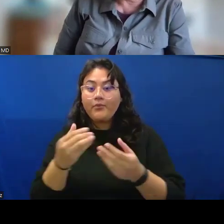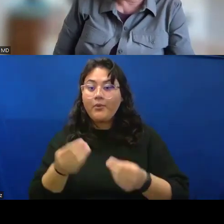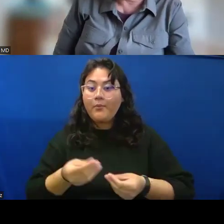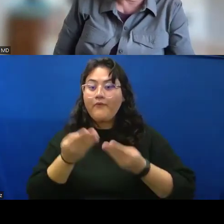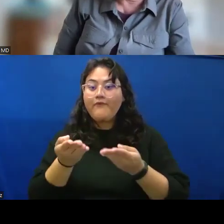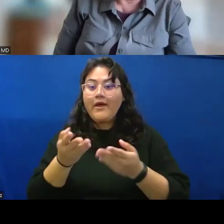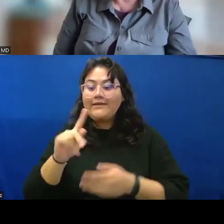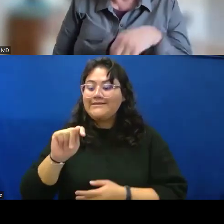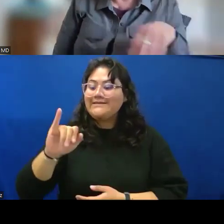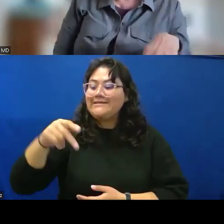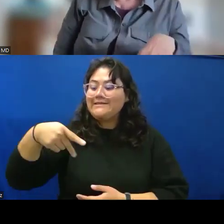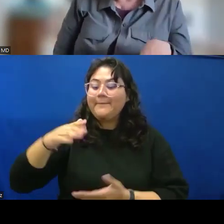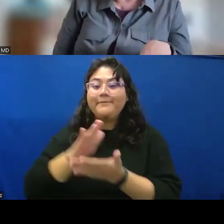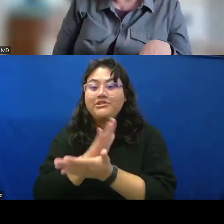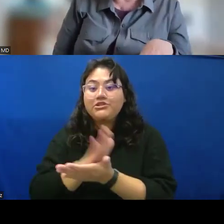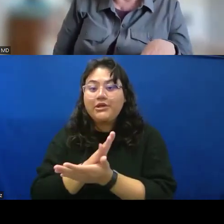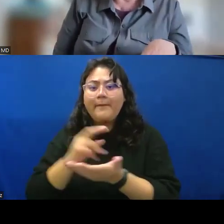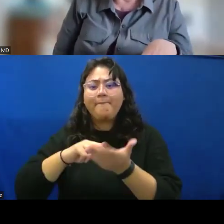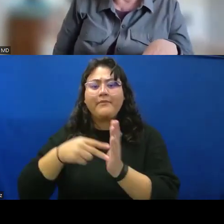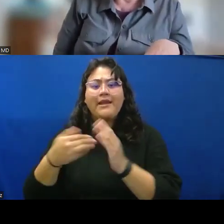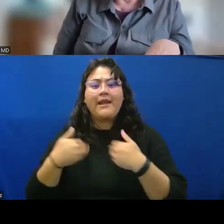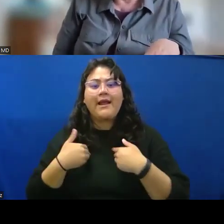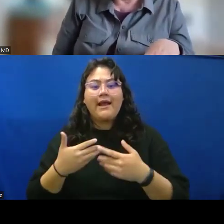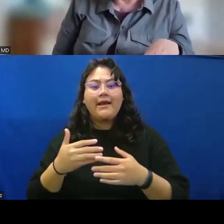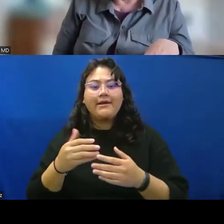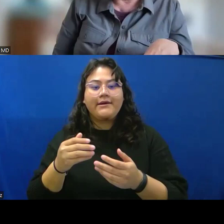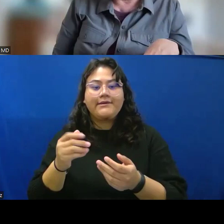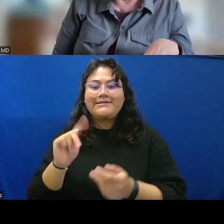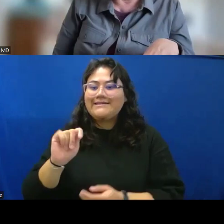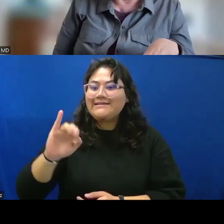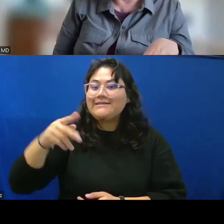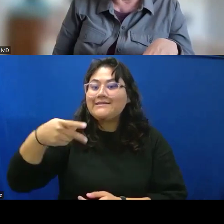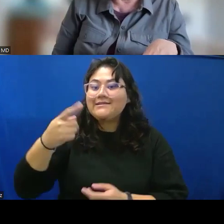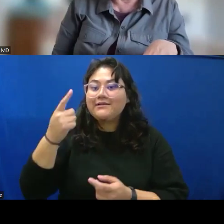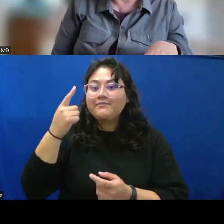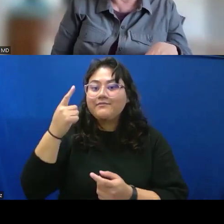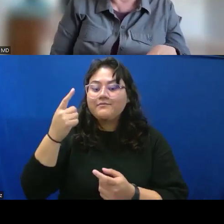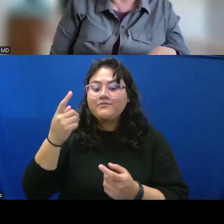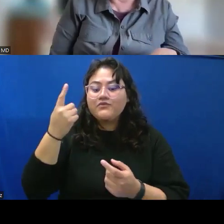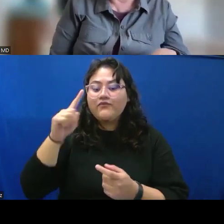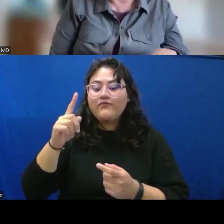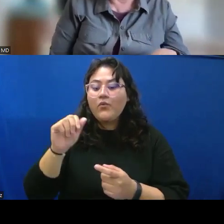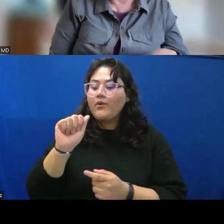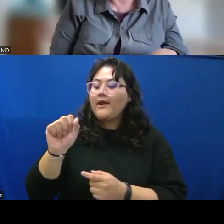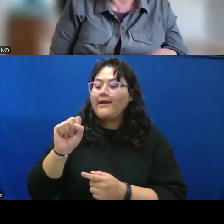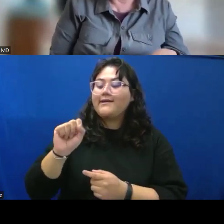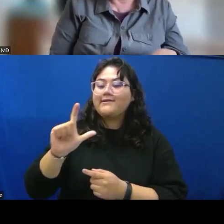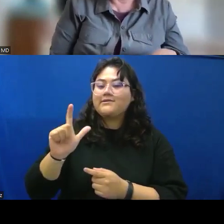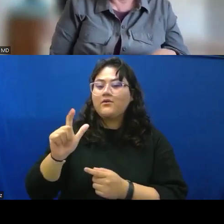hearing screening and intervention that for the first time, we were able to include American Sign